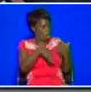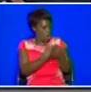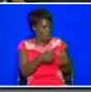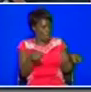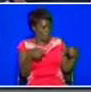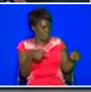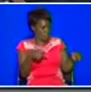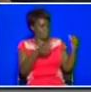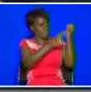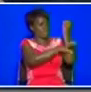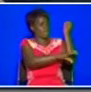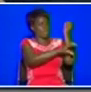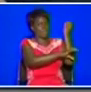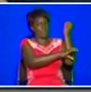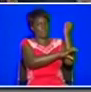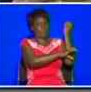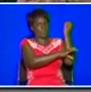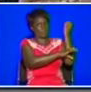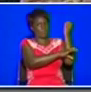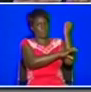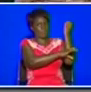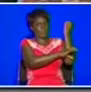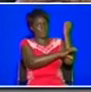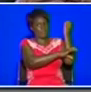the country around the election are full. So